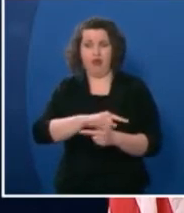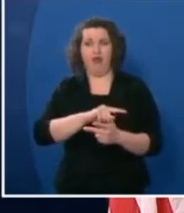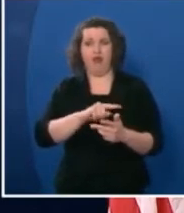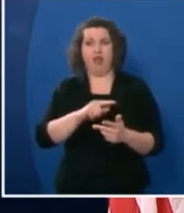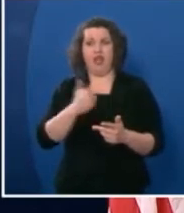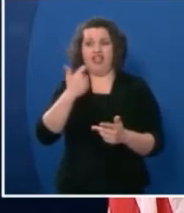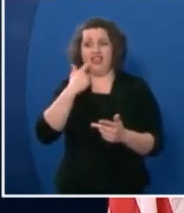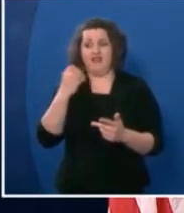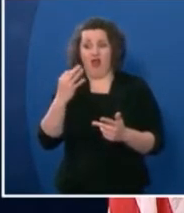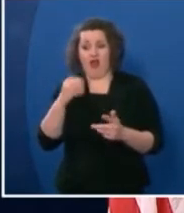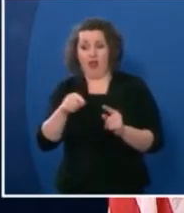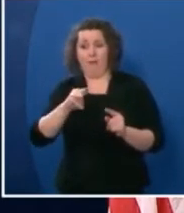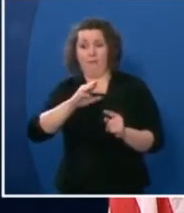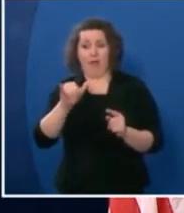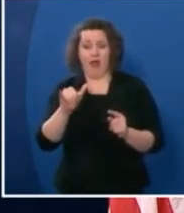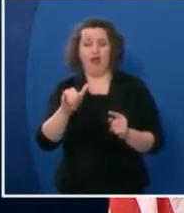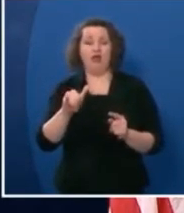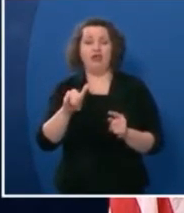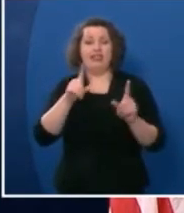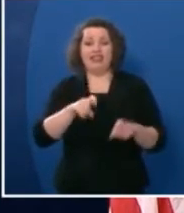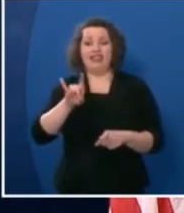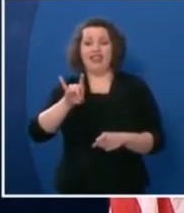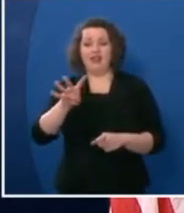Friday, in May, we tested